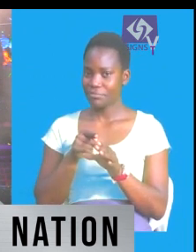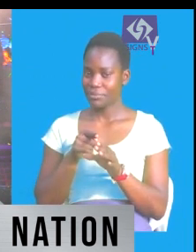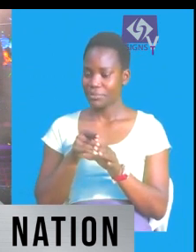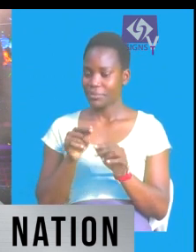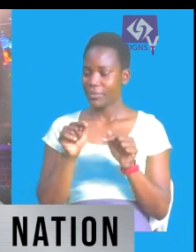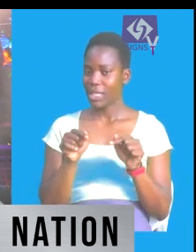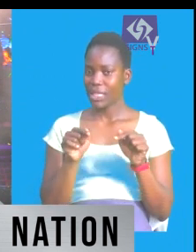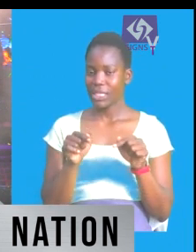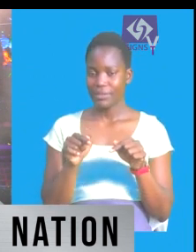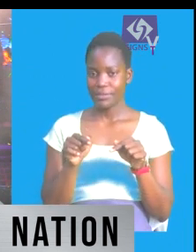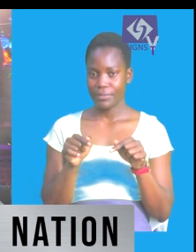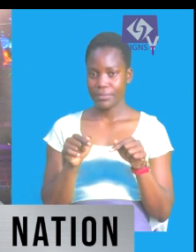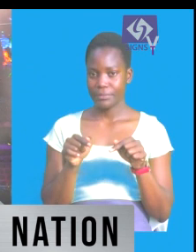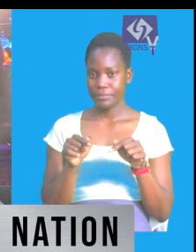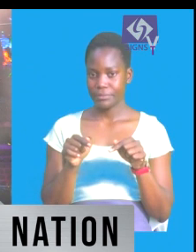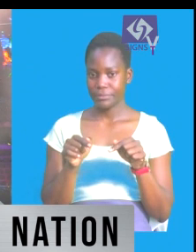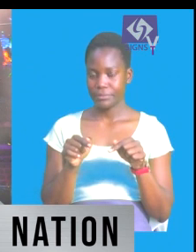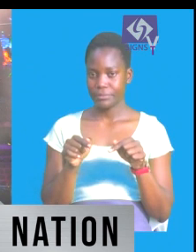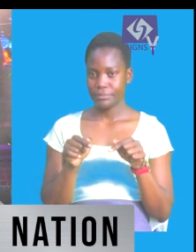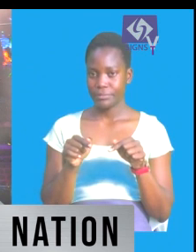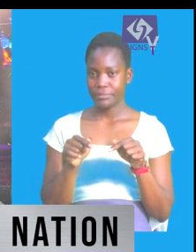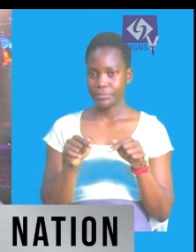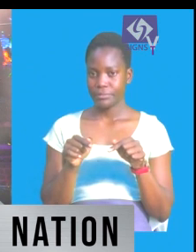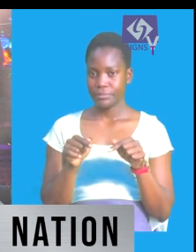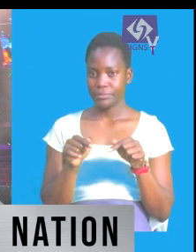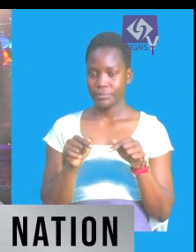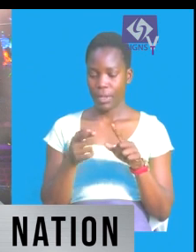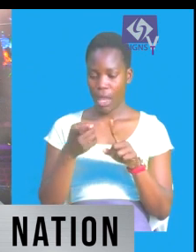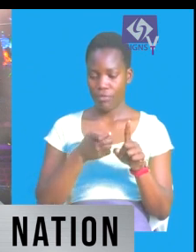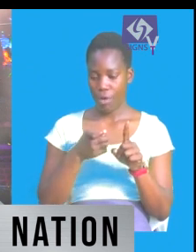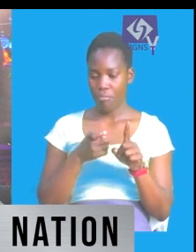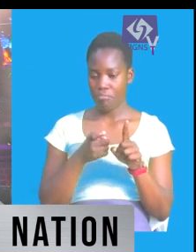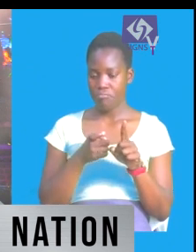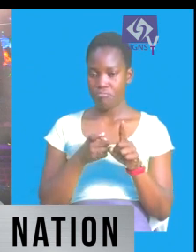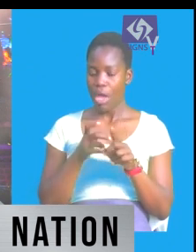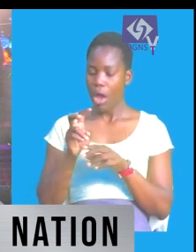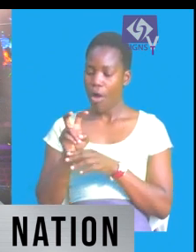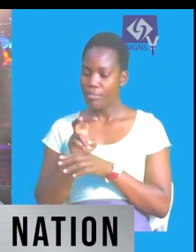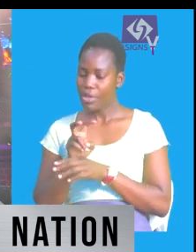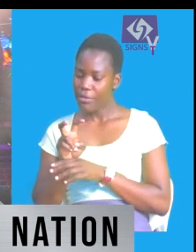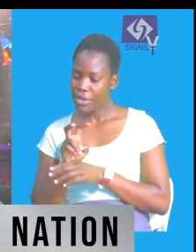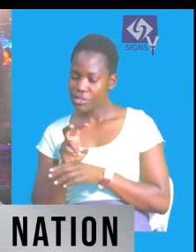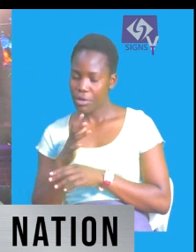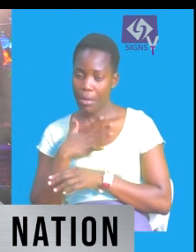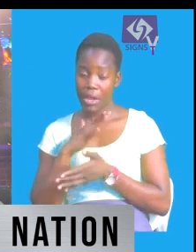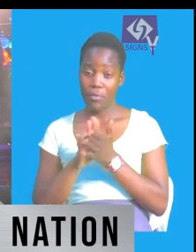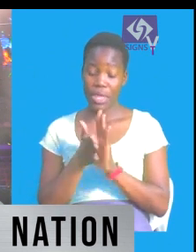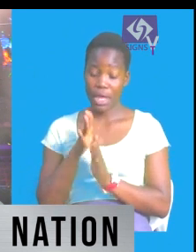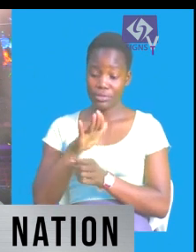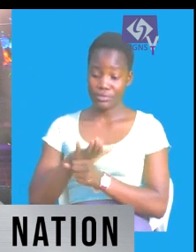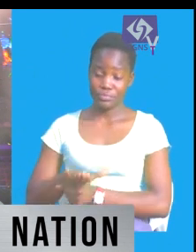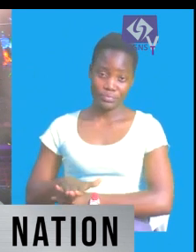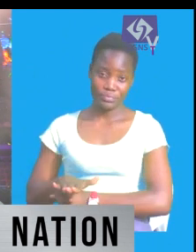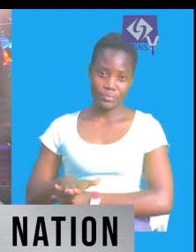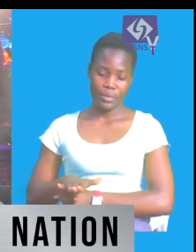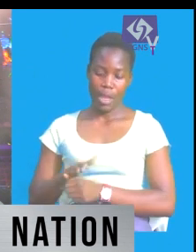this is, let me say, from my own observation, Yes. without prejudice. Yes.